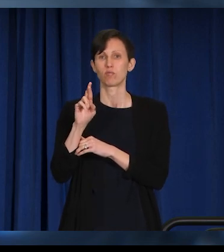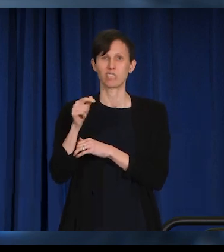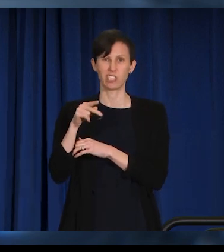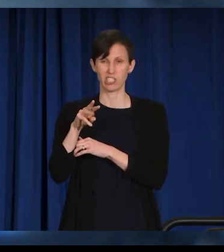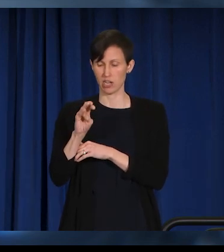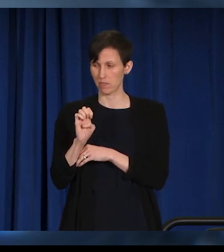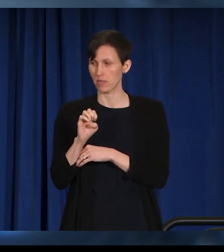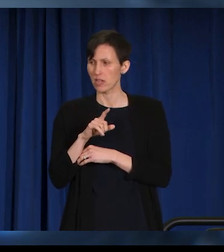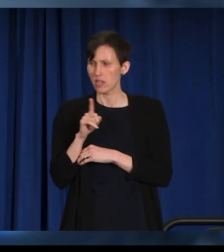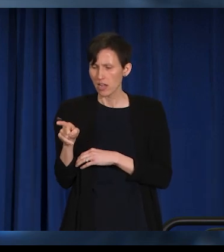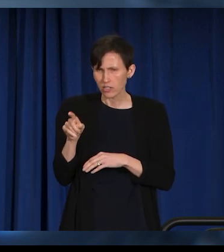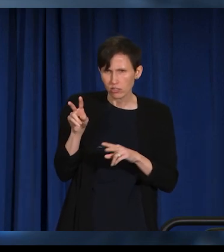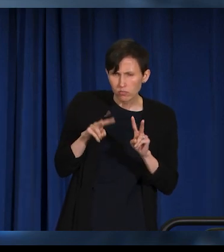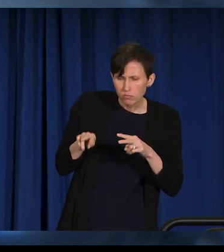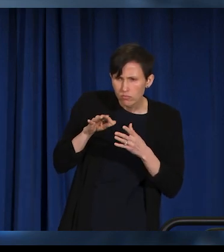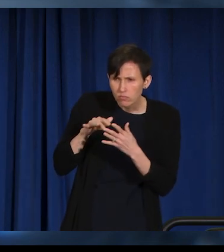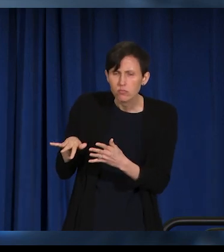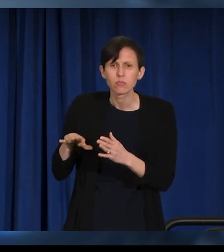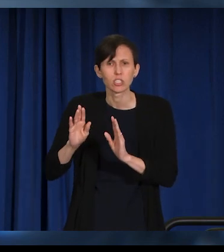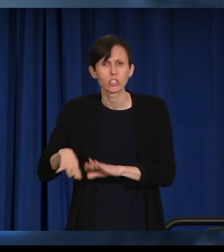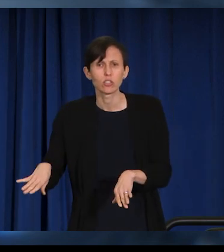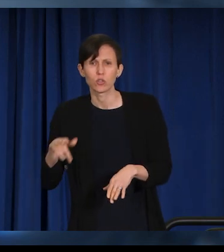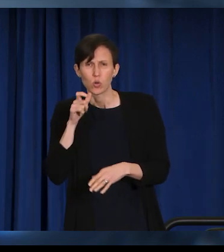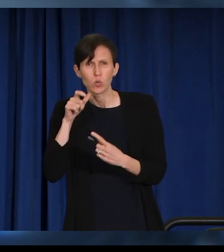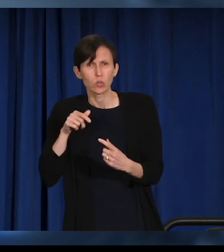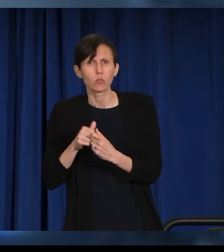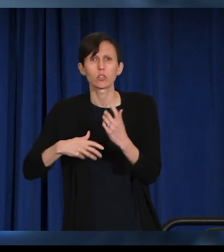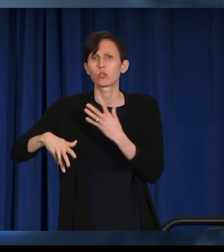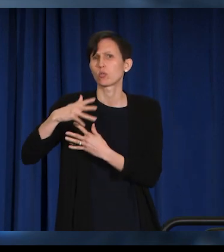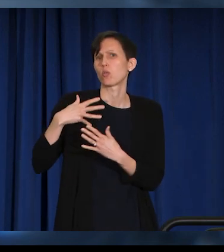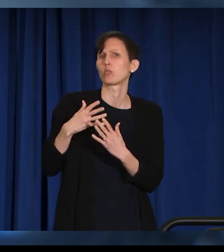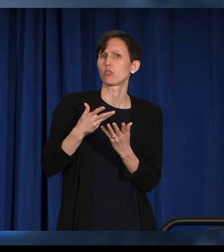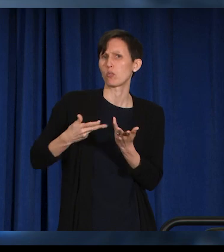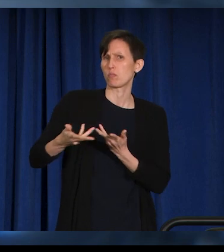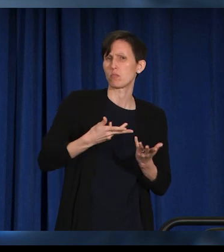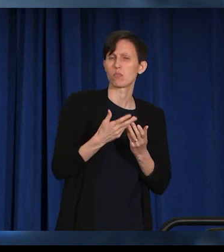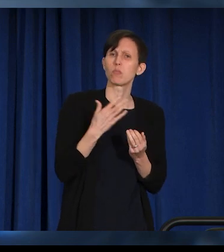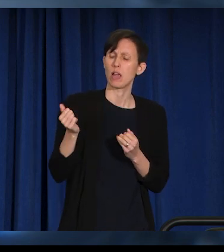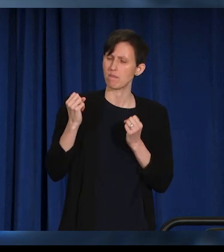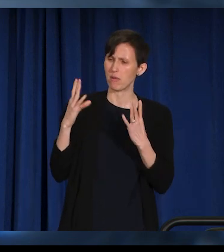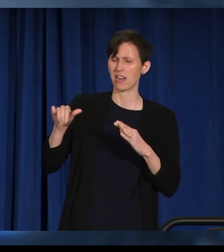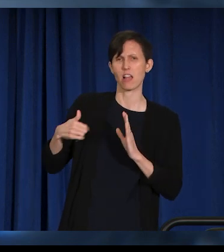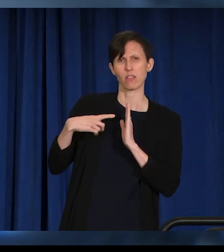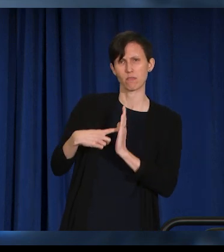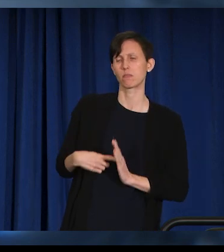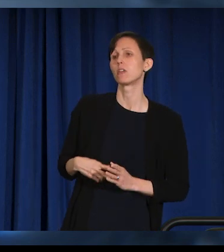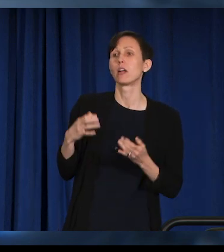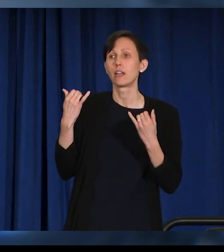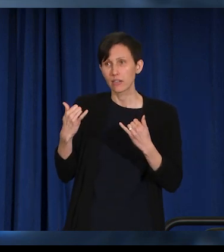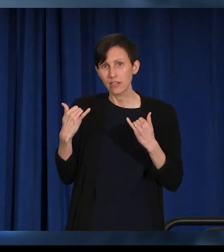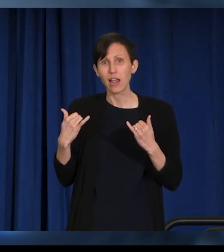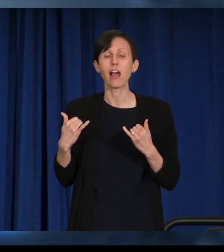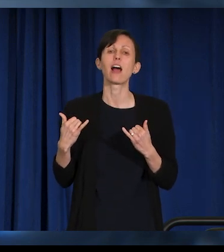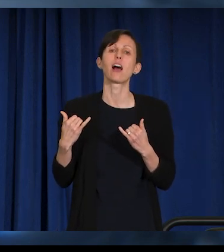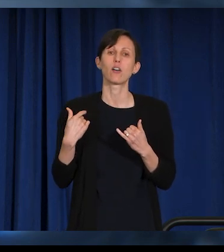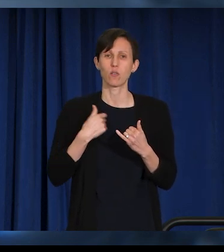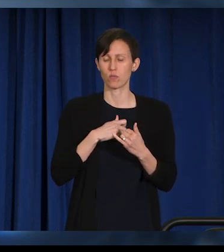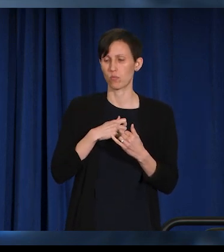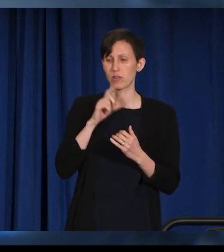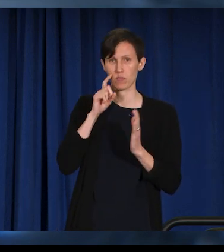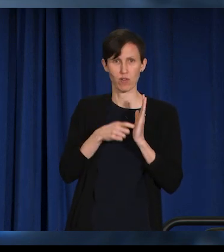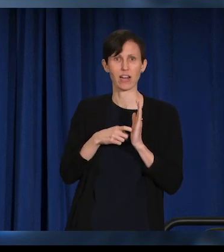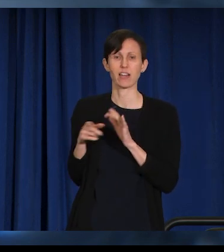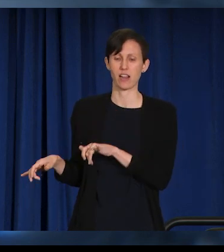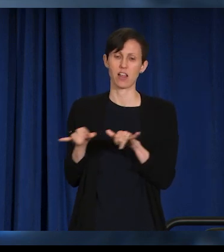on children exhibiting challenges with social interactions and a range of other traits that are now reflected in our current diagnostic traits